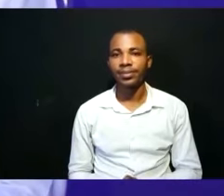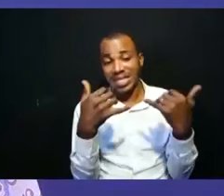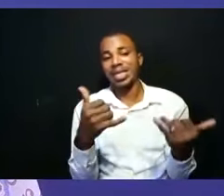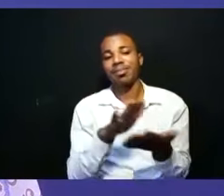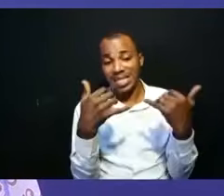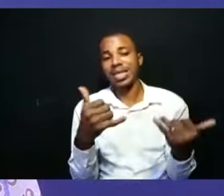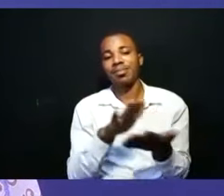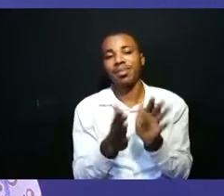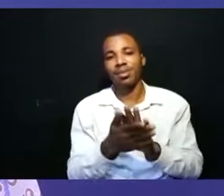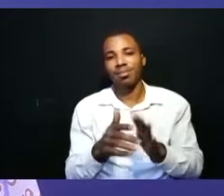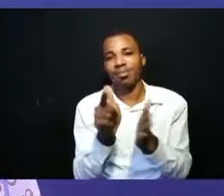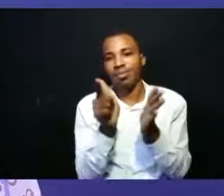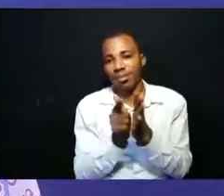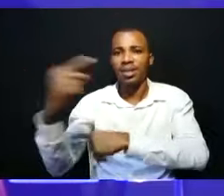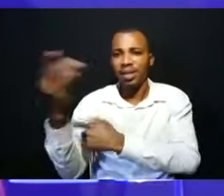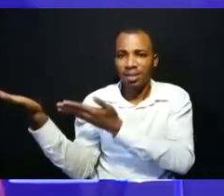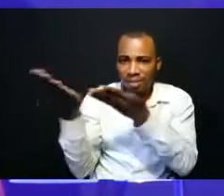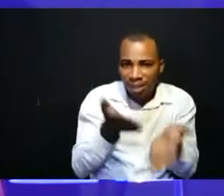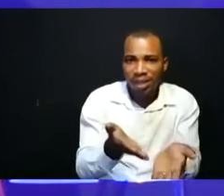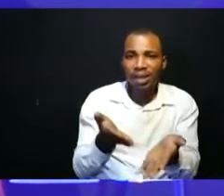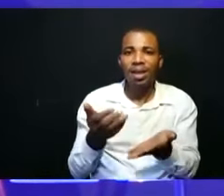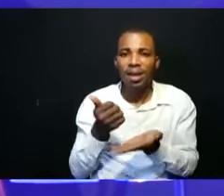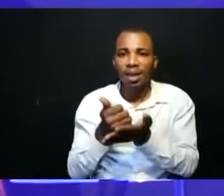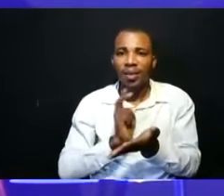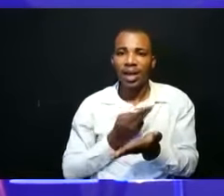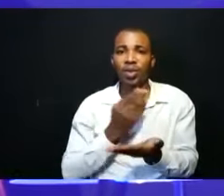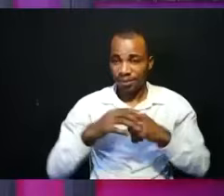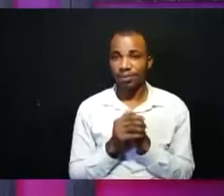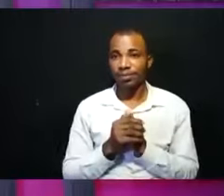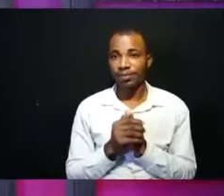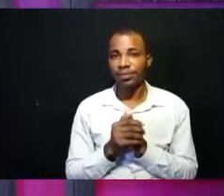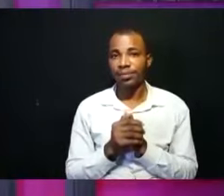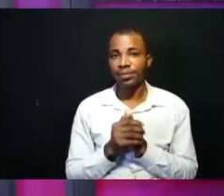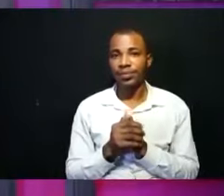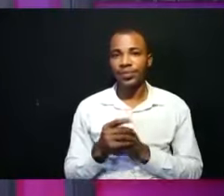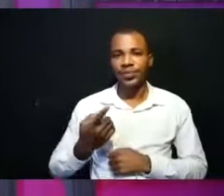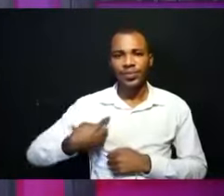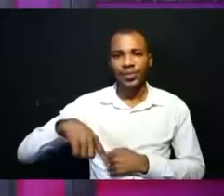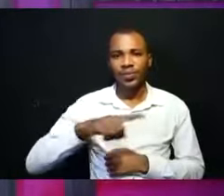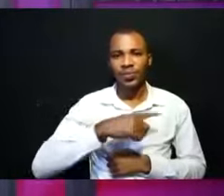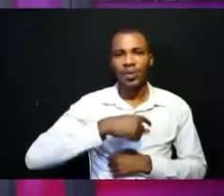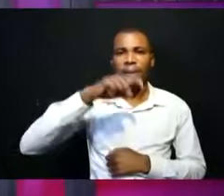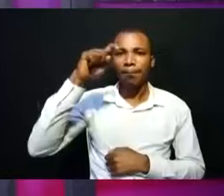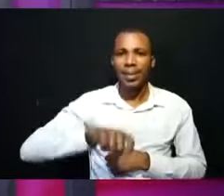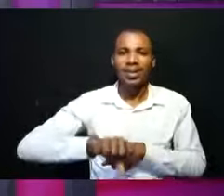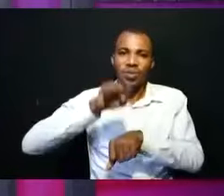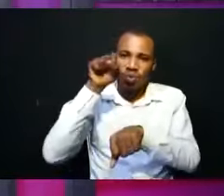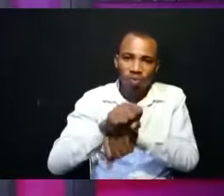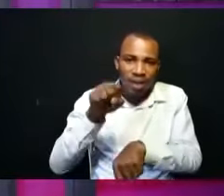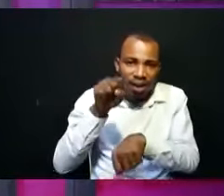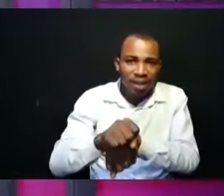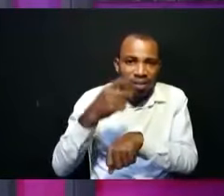Jesus said, as long as it is today, Jesus said, we must do the works of him who sent us.